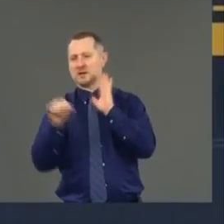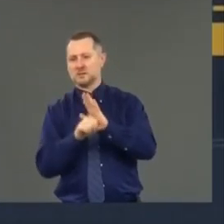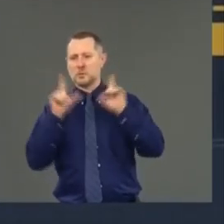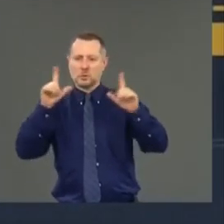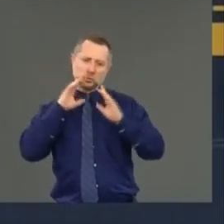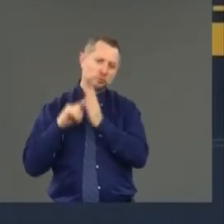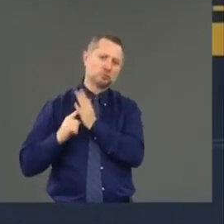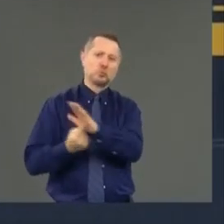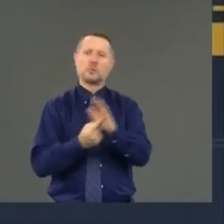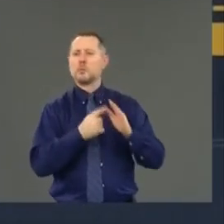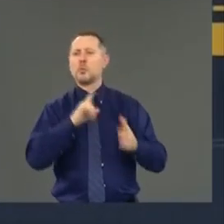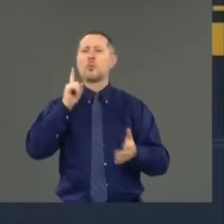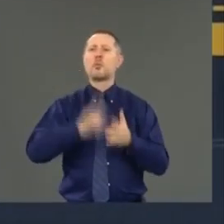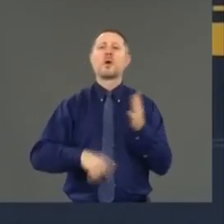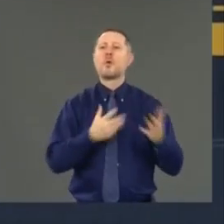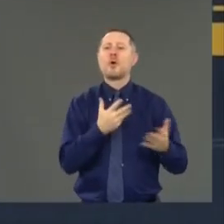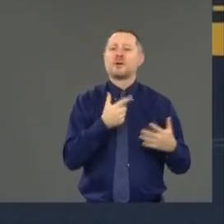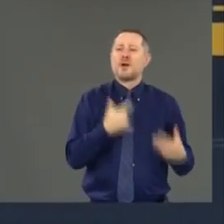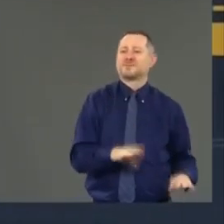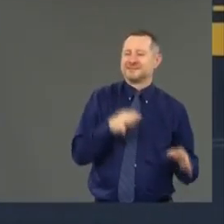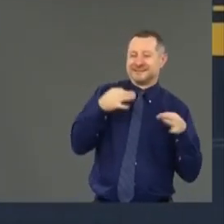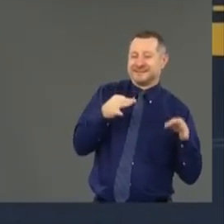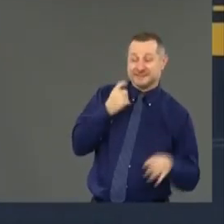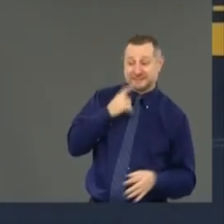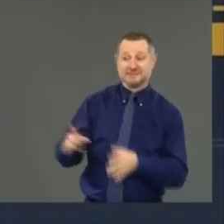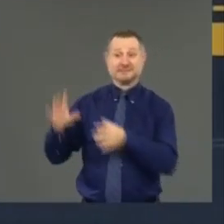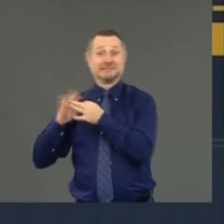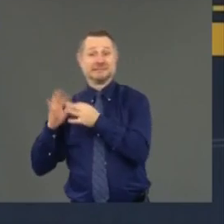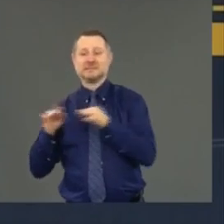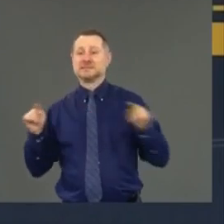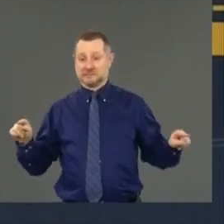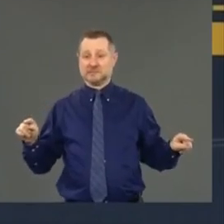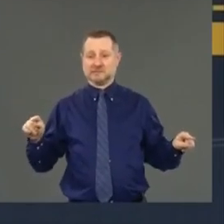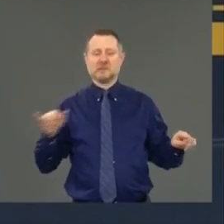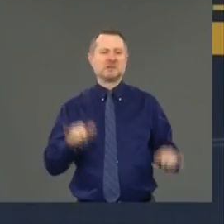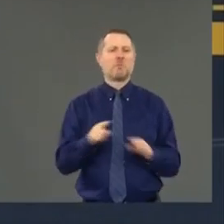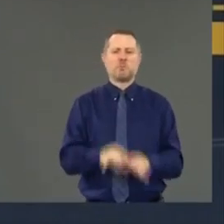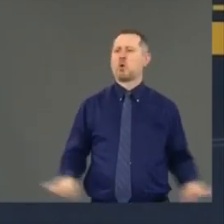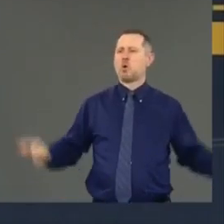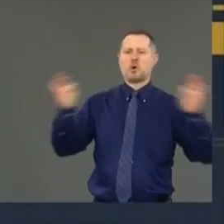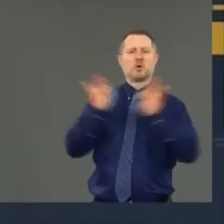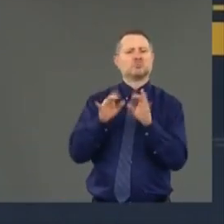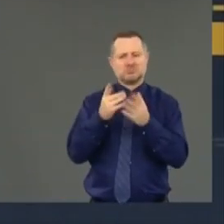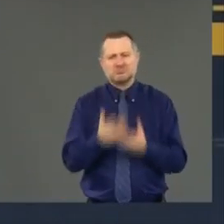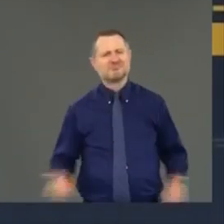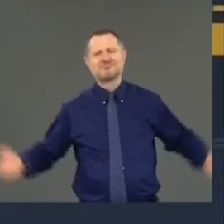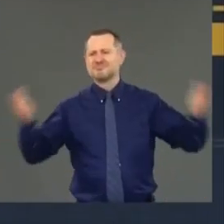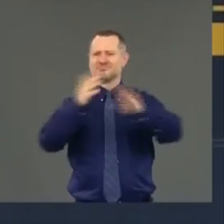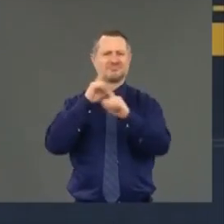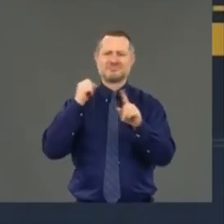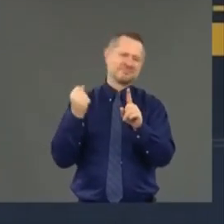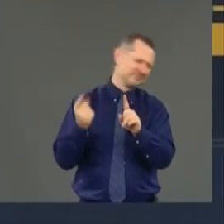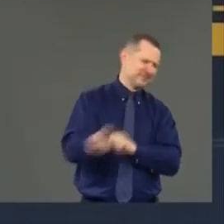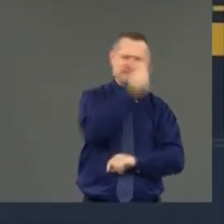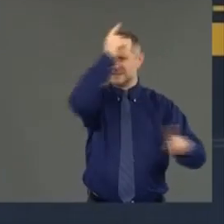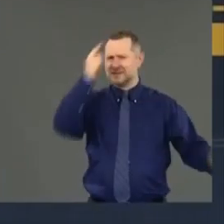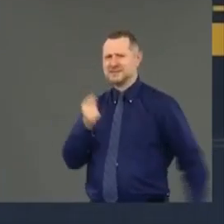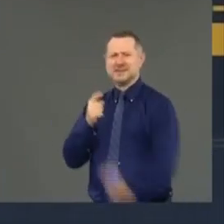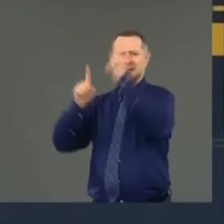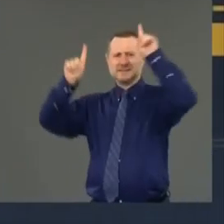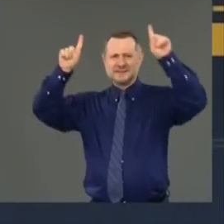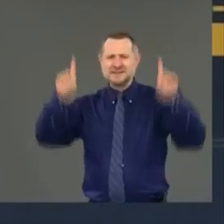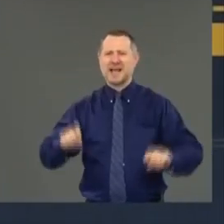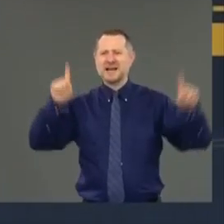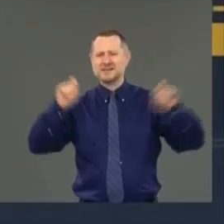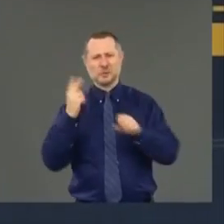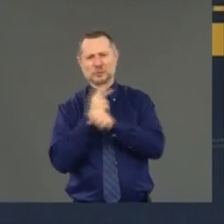Yorkers just what they said to you today. How important it is to do the testing and wear the